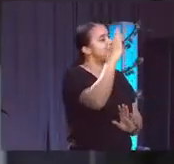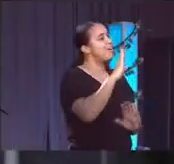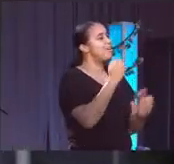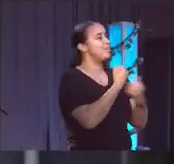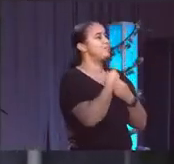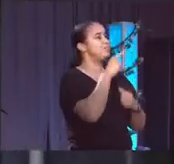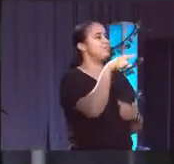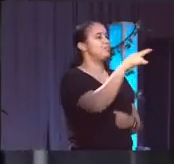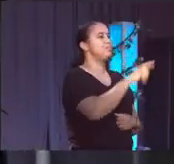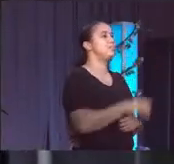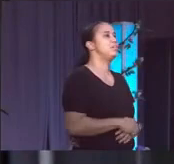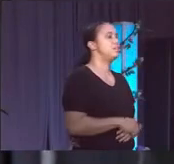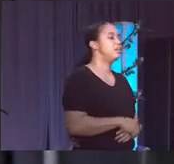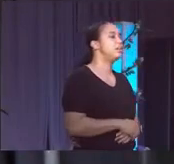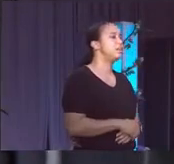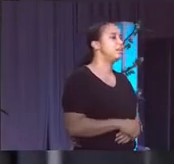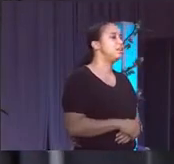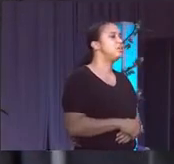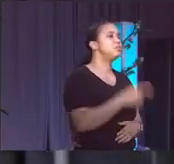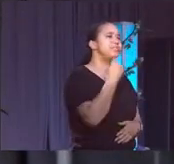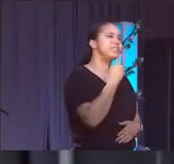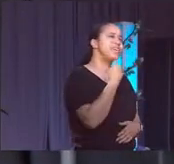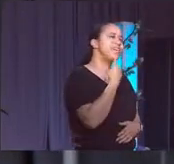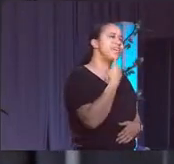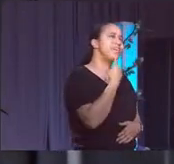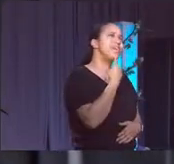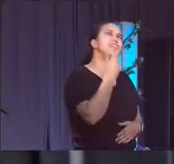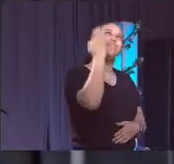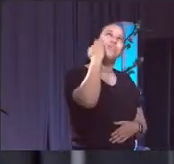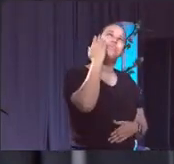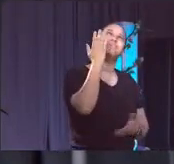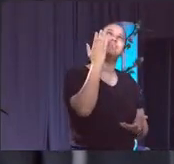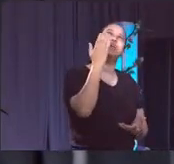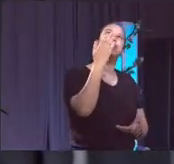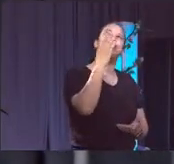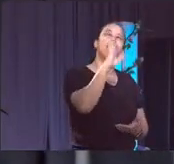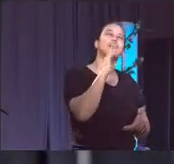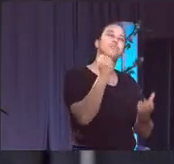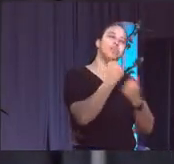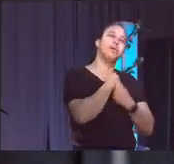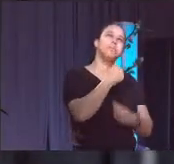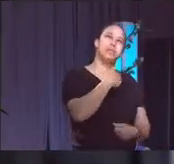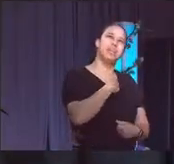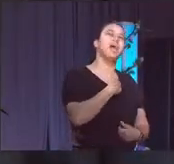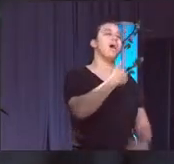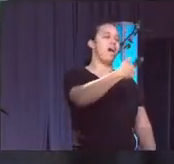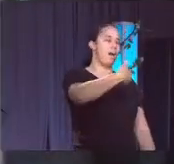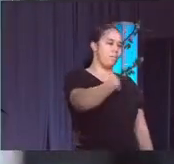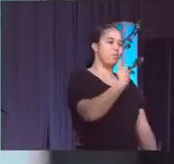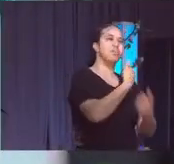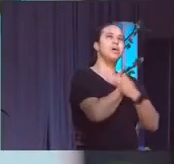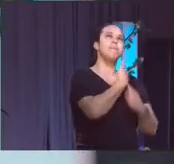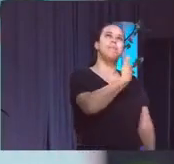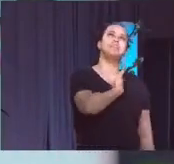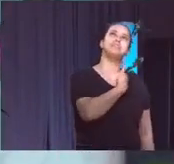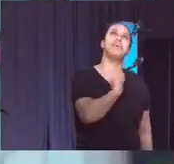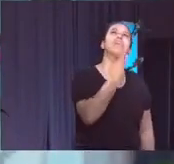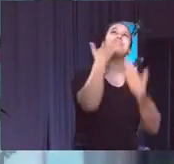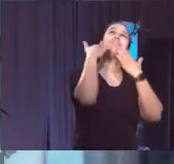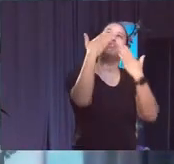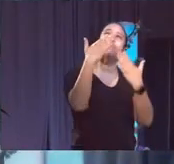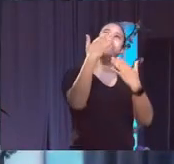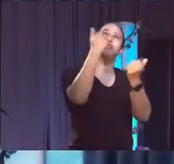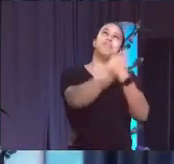you. And at some point you say, you know what, God, if you love me, I'm going to love me. Lord, thank you for loving